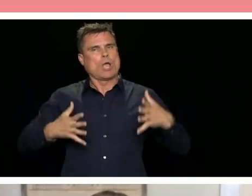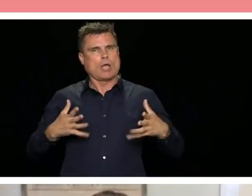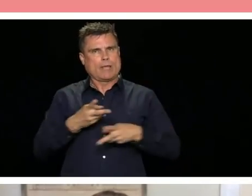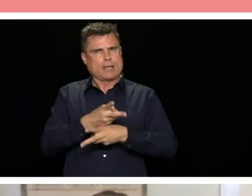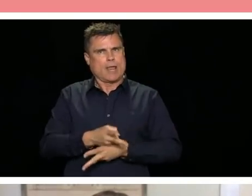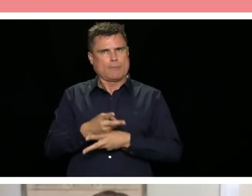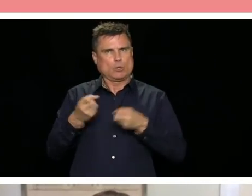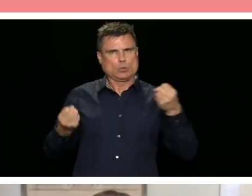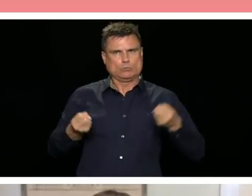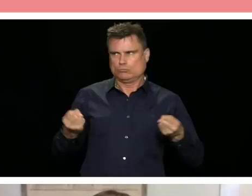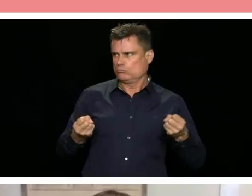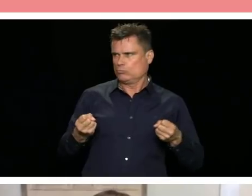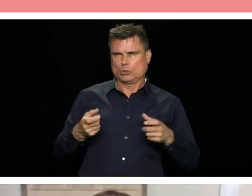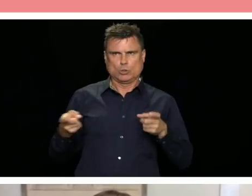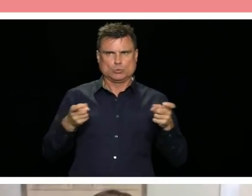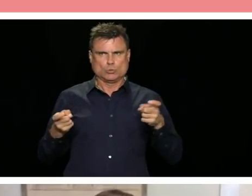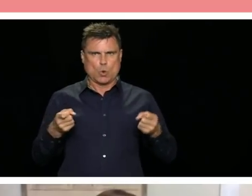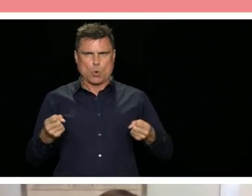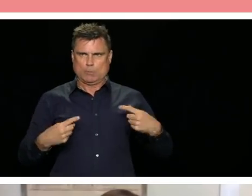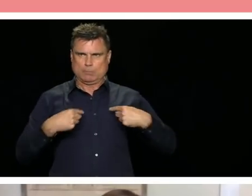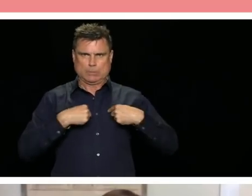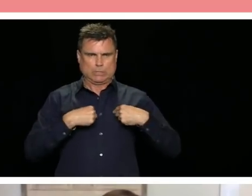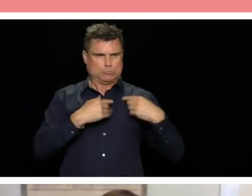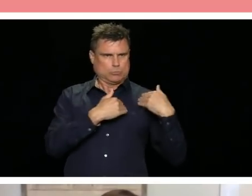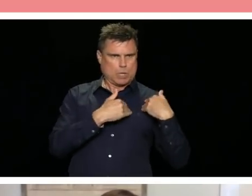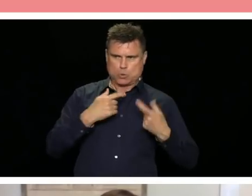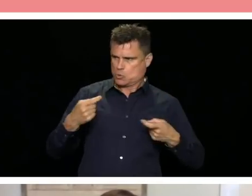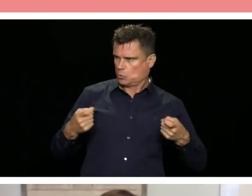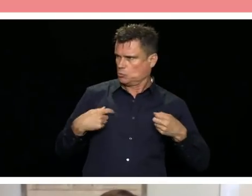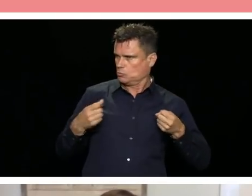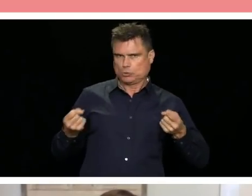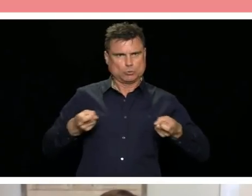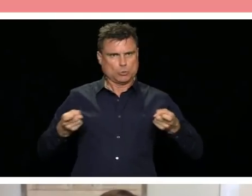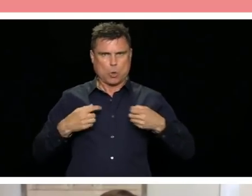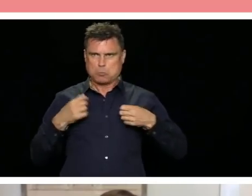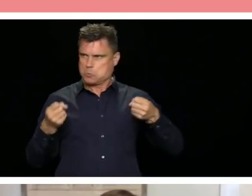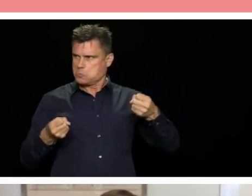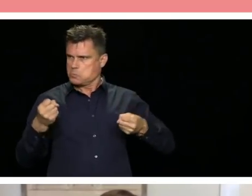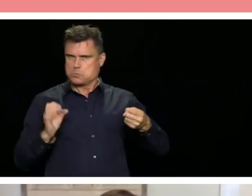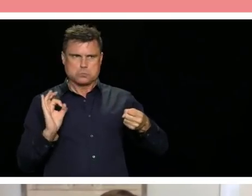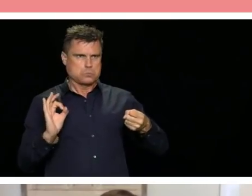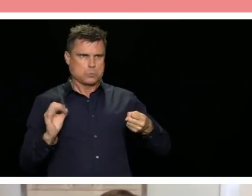I said, and this is the opportunity for everyone to get a sense of what it feels like